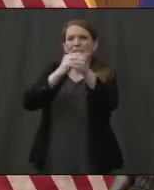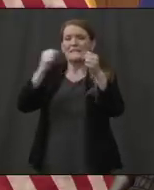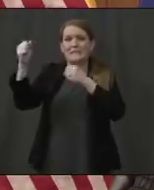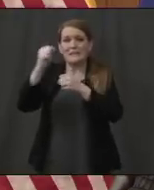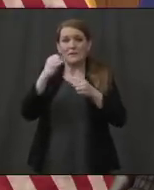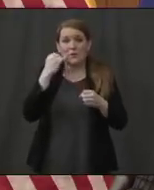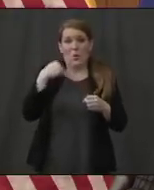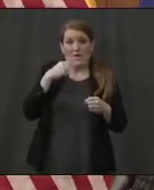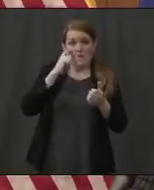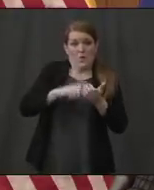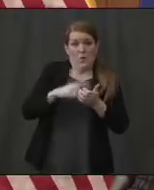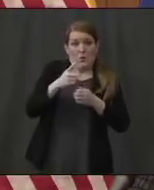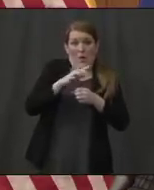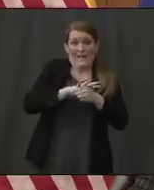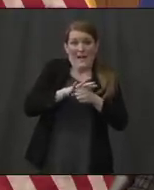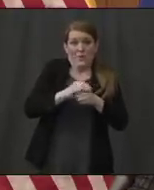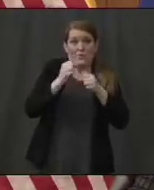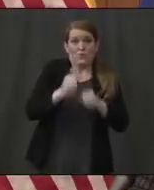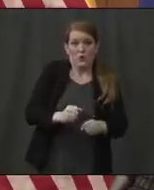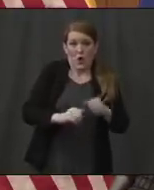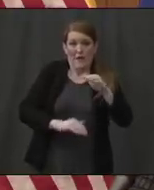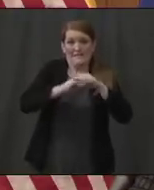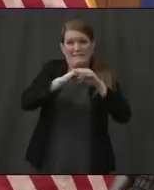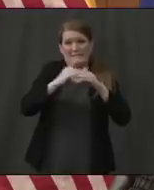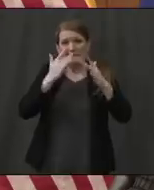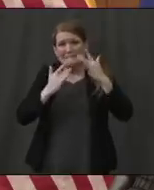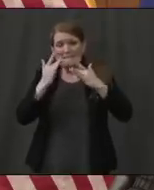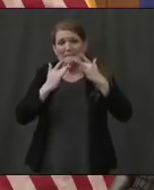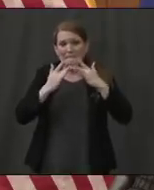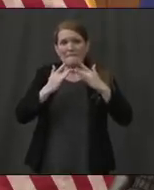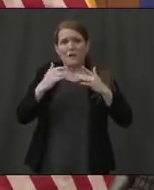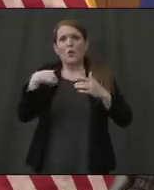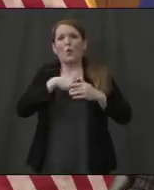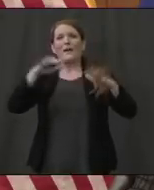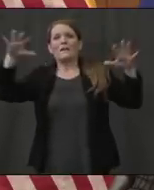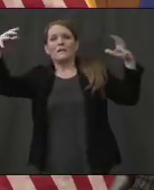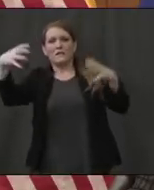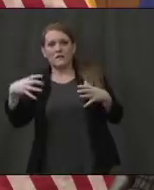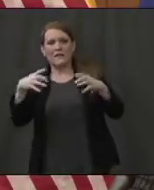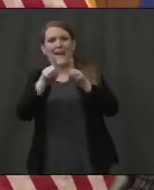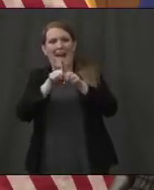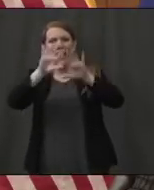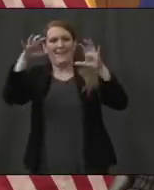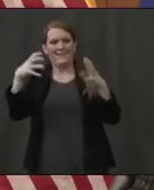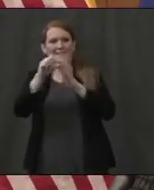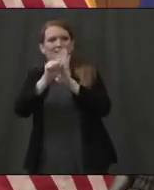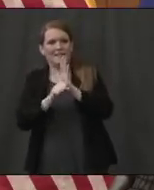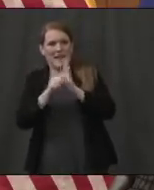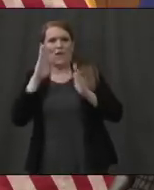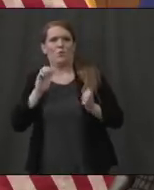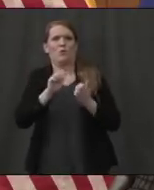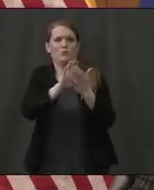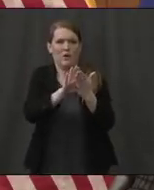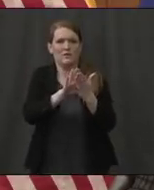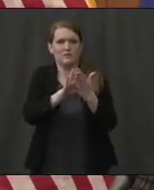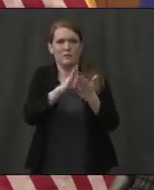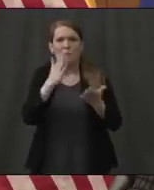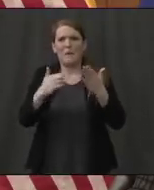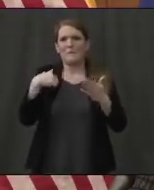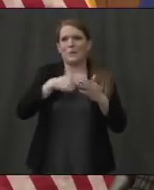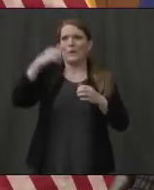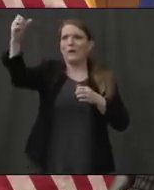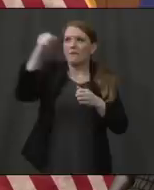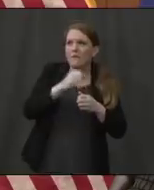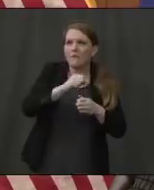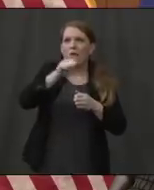defined need, we will collectively figure out how to address it. So I salute your leadership. I'm thrilled with the degree of participation